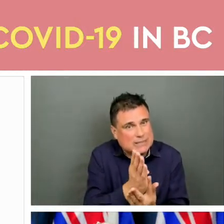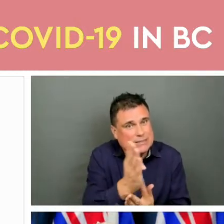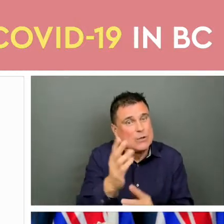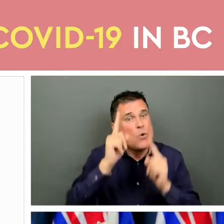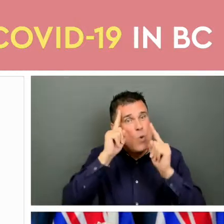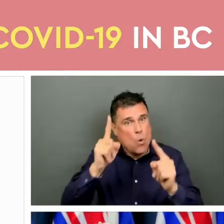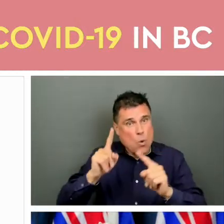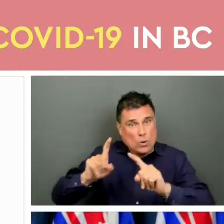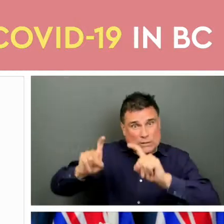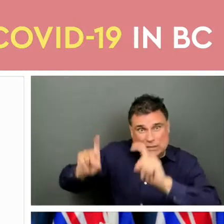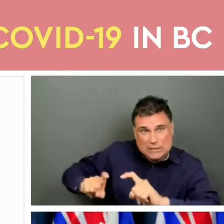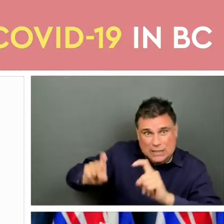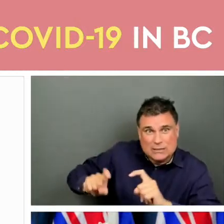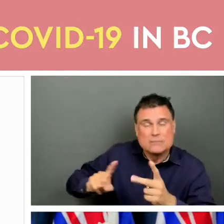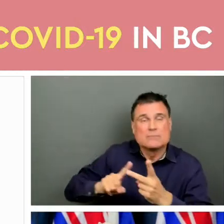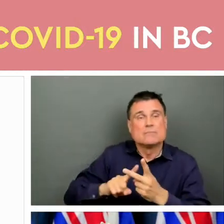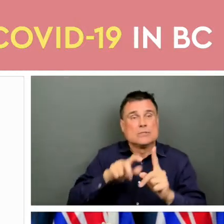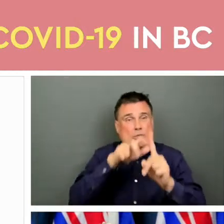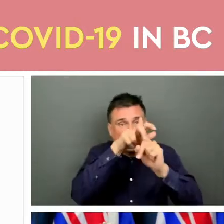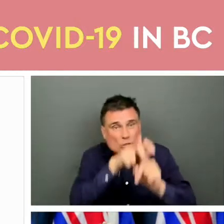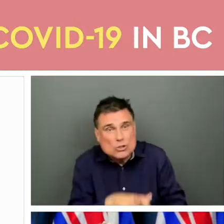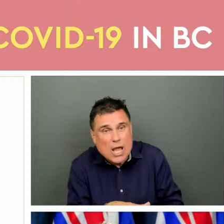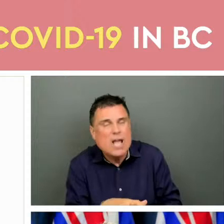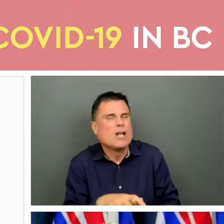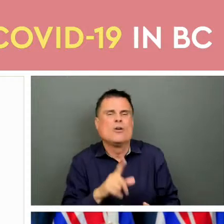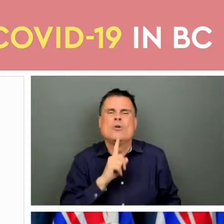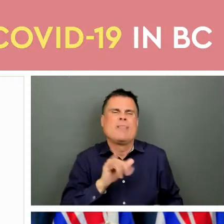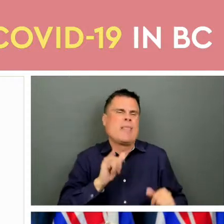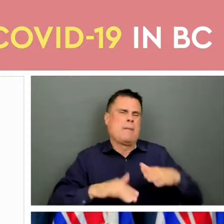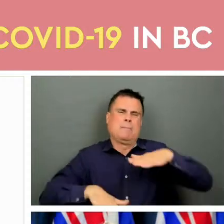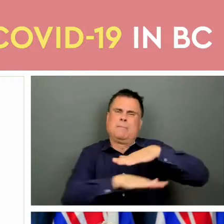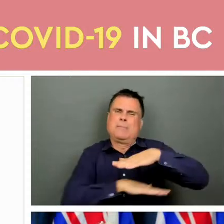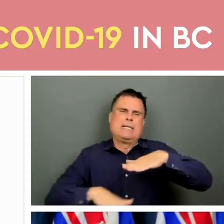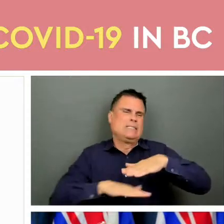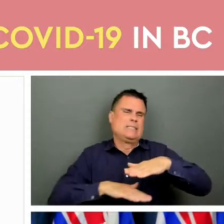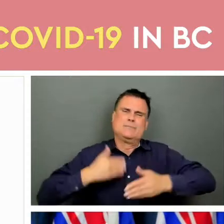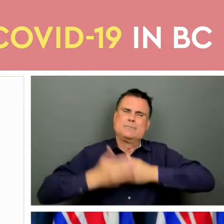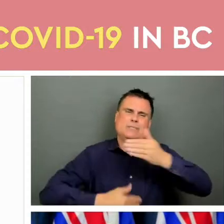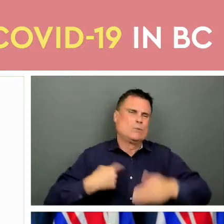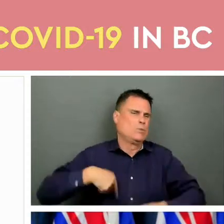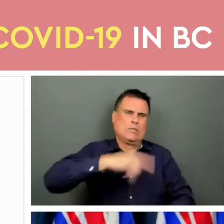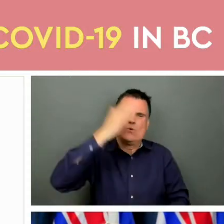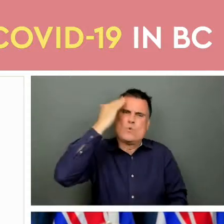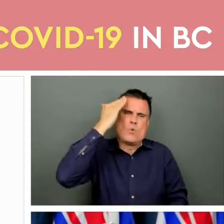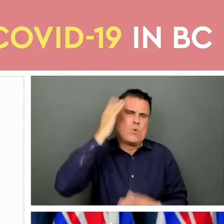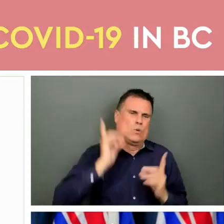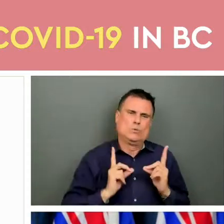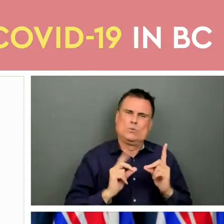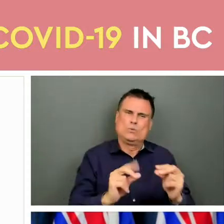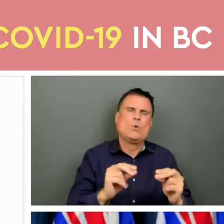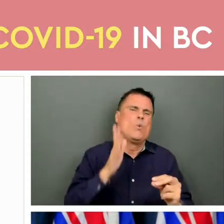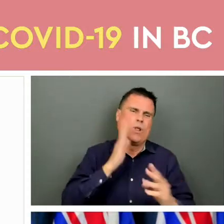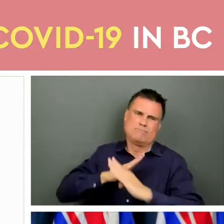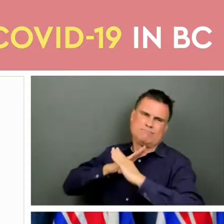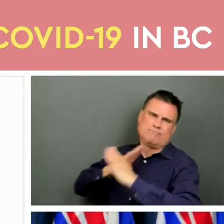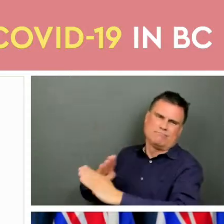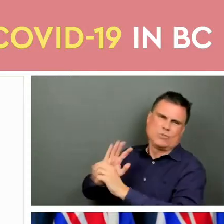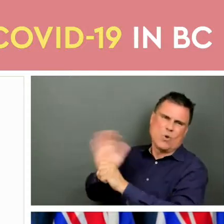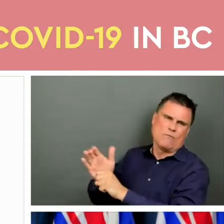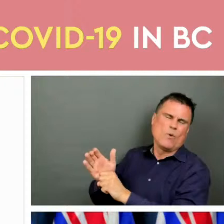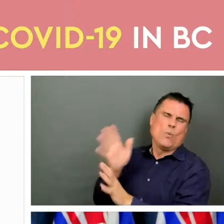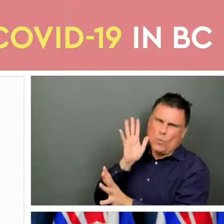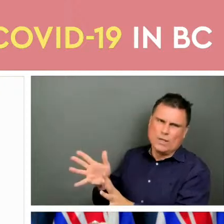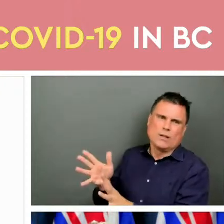tracking, those basic public health functions that we know work to stop transmission and to stop clusters when they